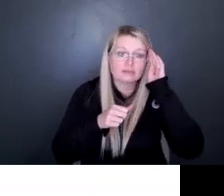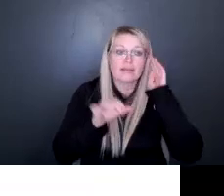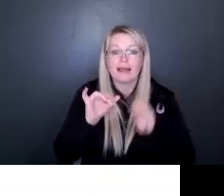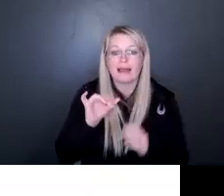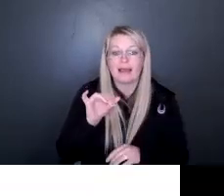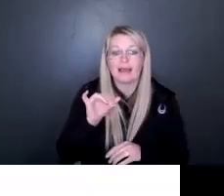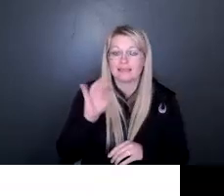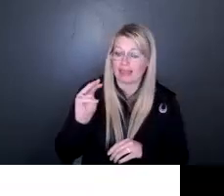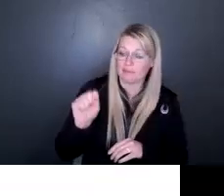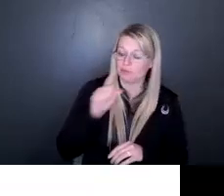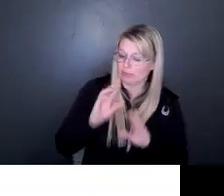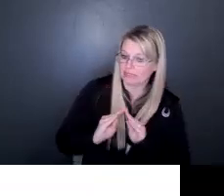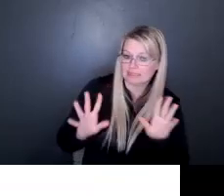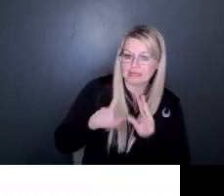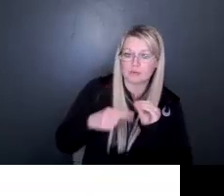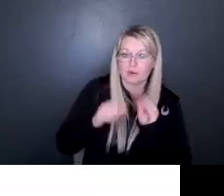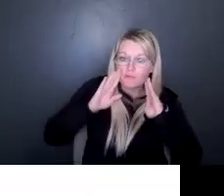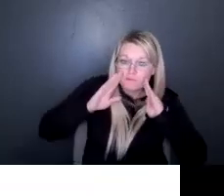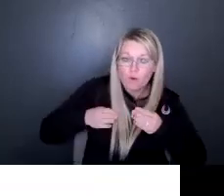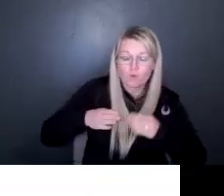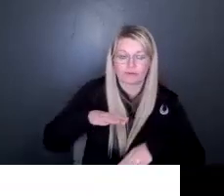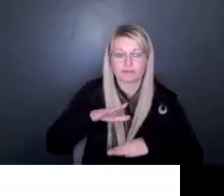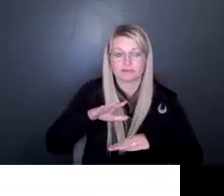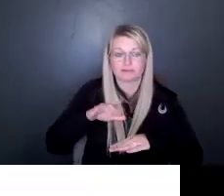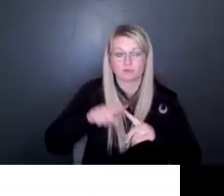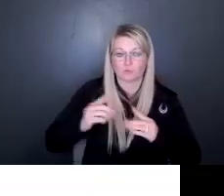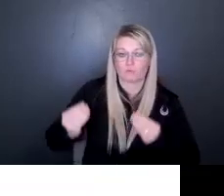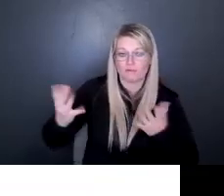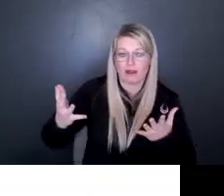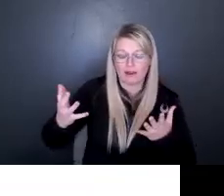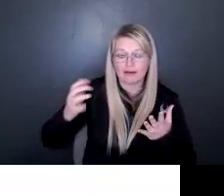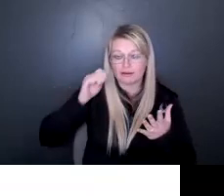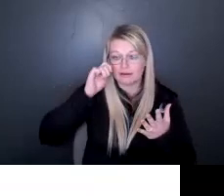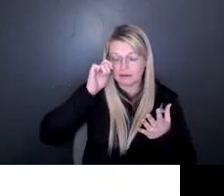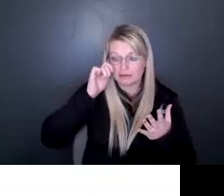clear about the focus of providing